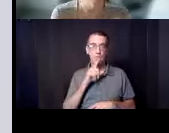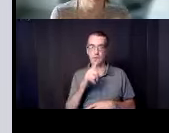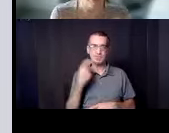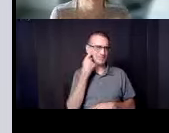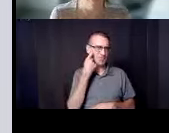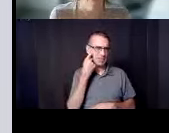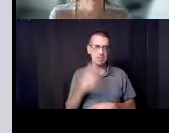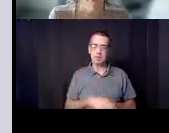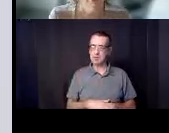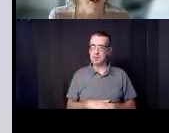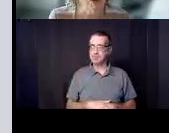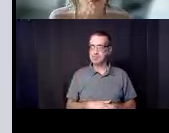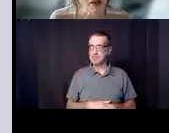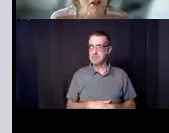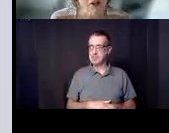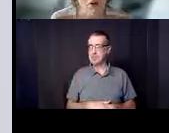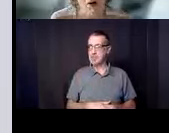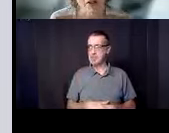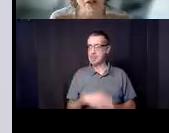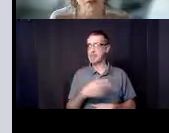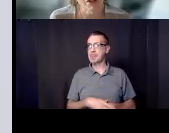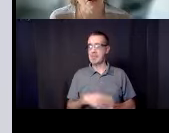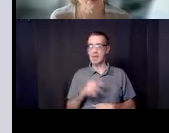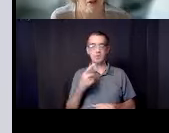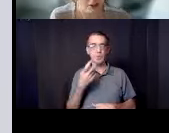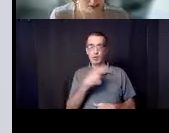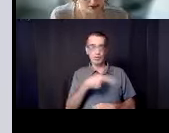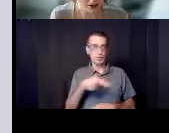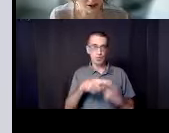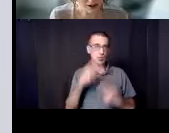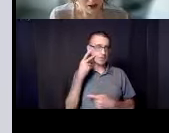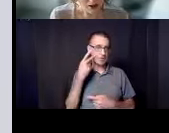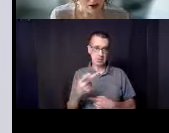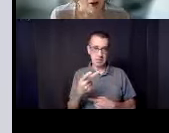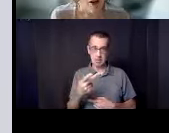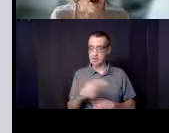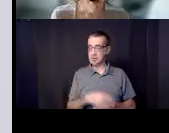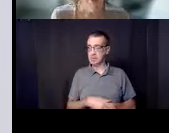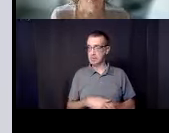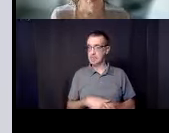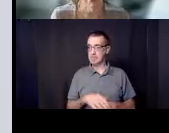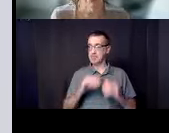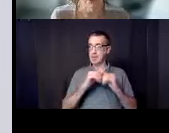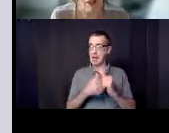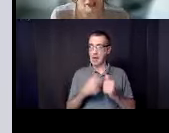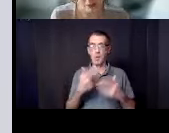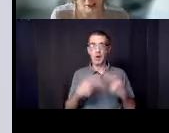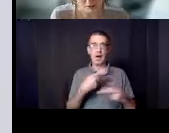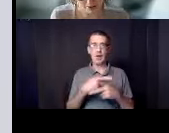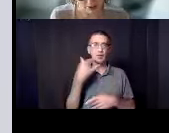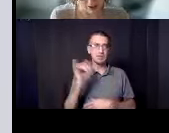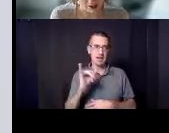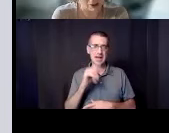very recently. And so I just wanted you to see what it kind of looks like. And